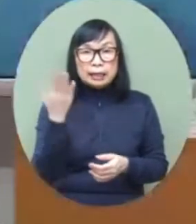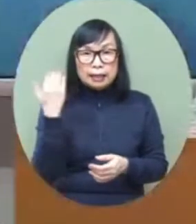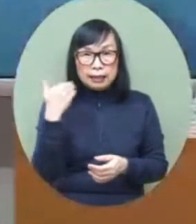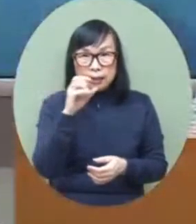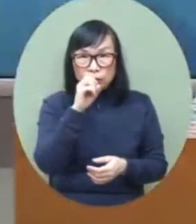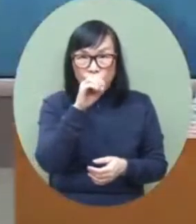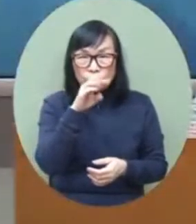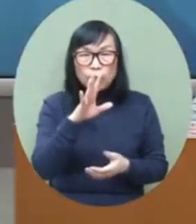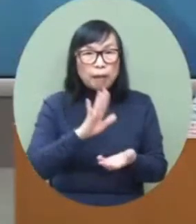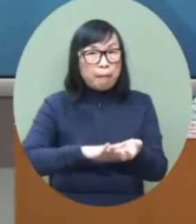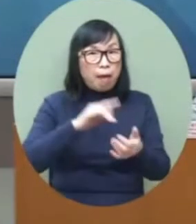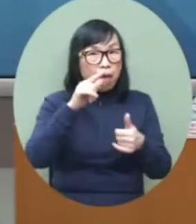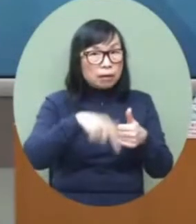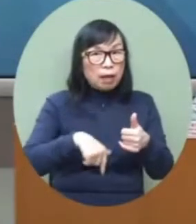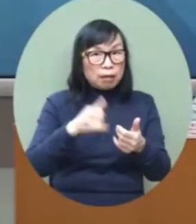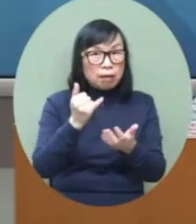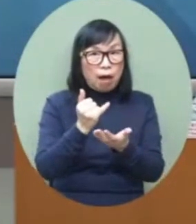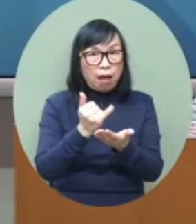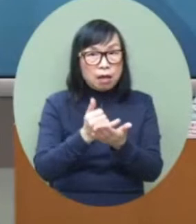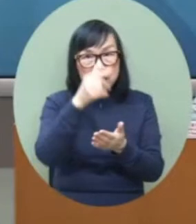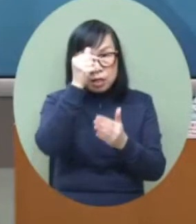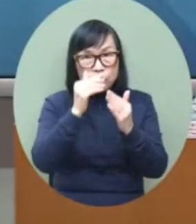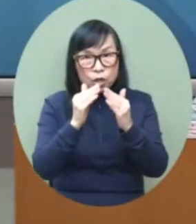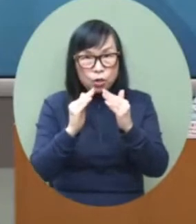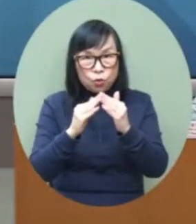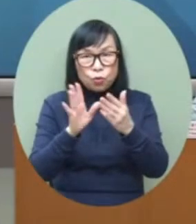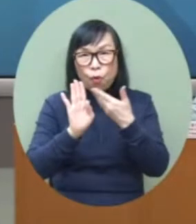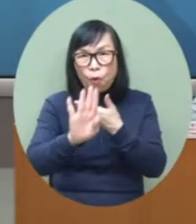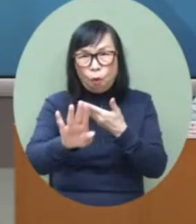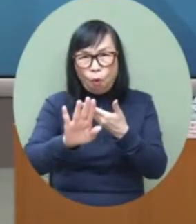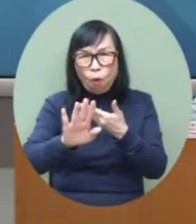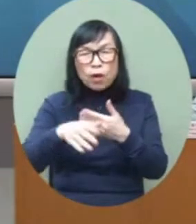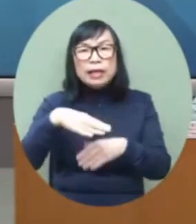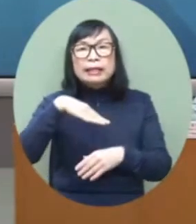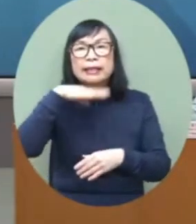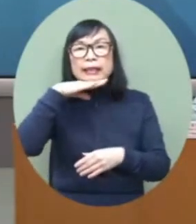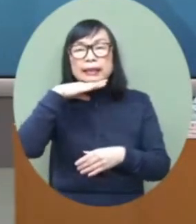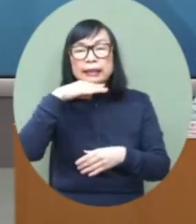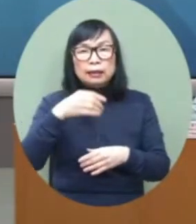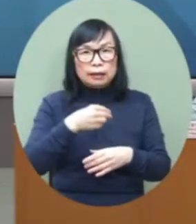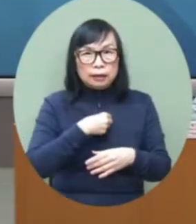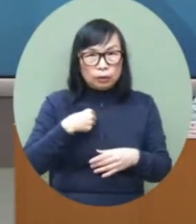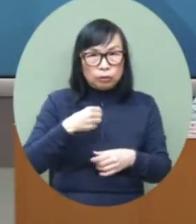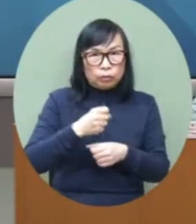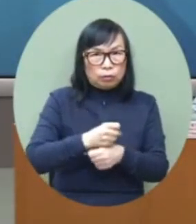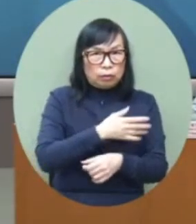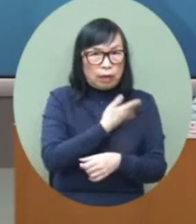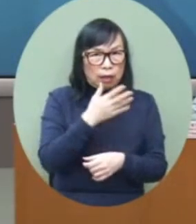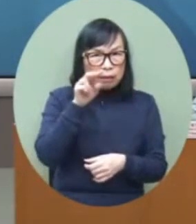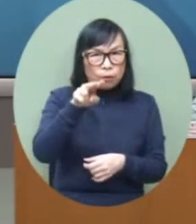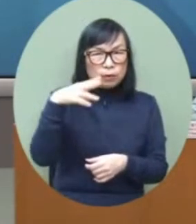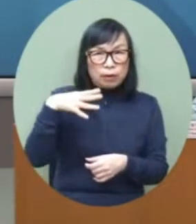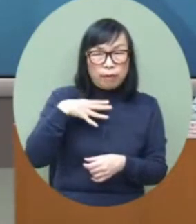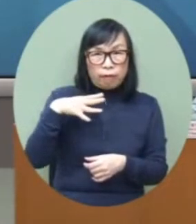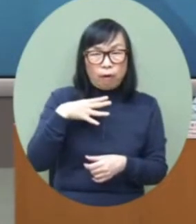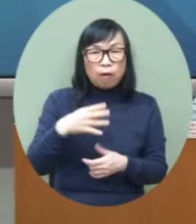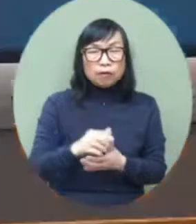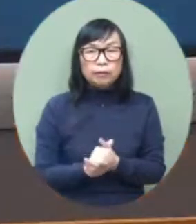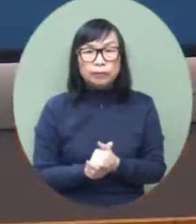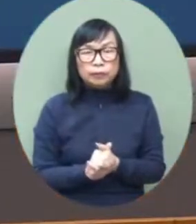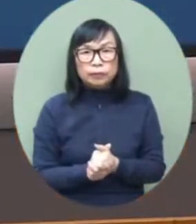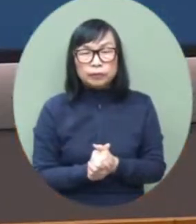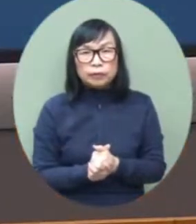Dr. Ho, we had mentioned that patients are waiting outside hospitals, outdoors.